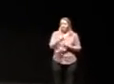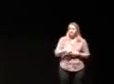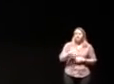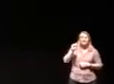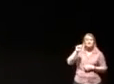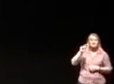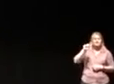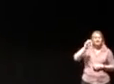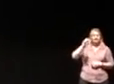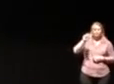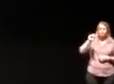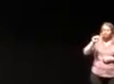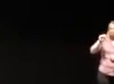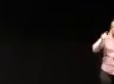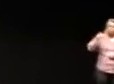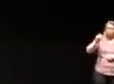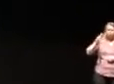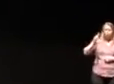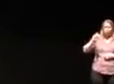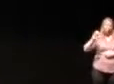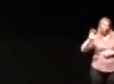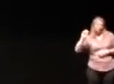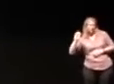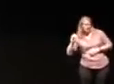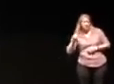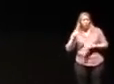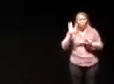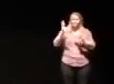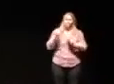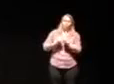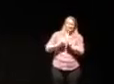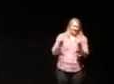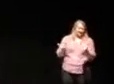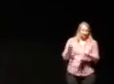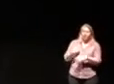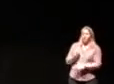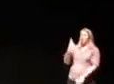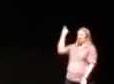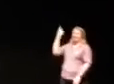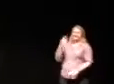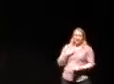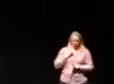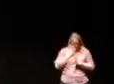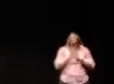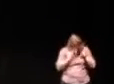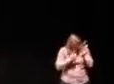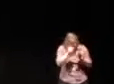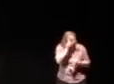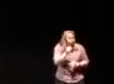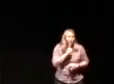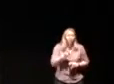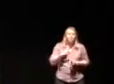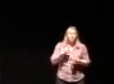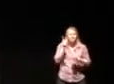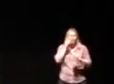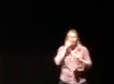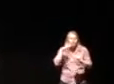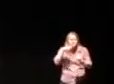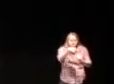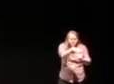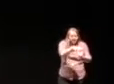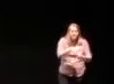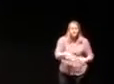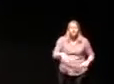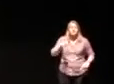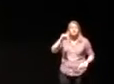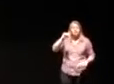Steve Scrooge, one of the world's greatest artists, is here as well. He's backstage blushing somewhere now, but be sure to track him down. And we're going to